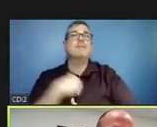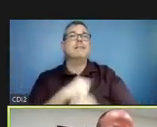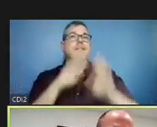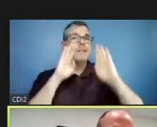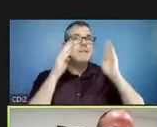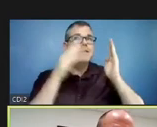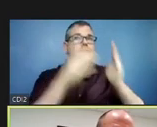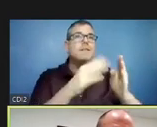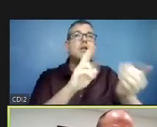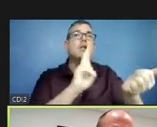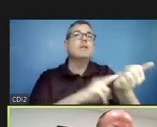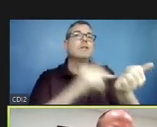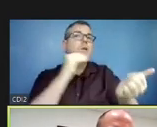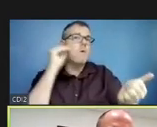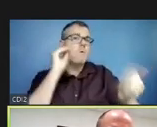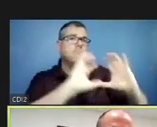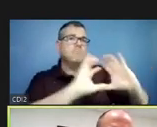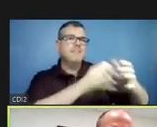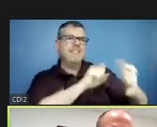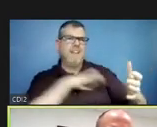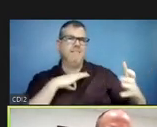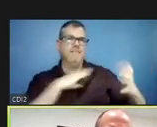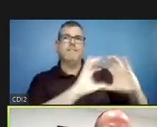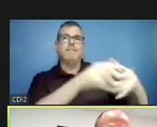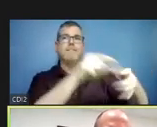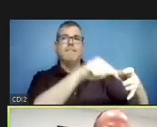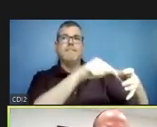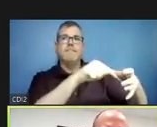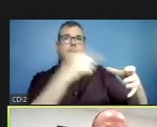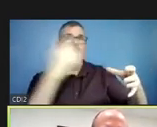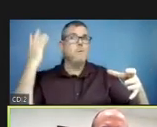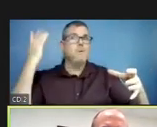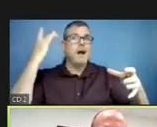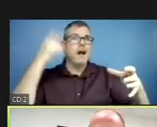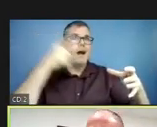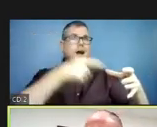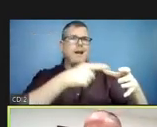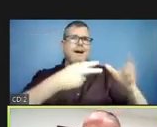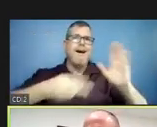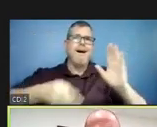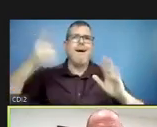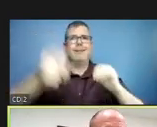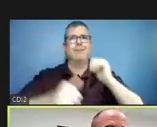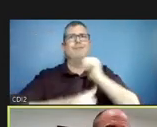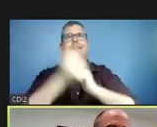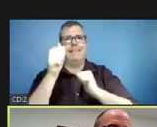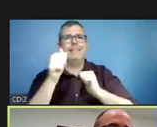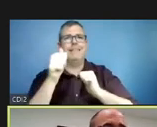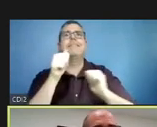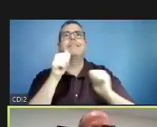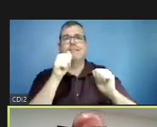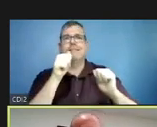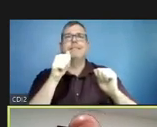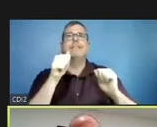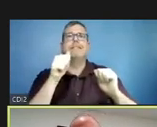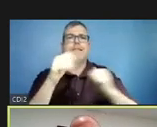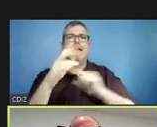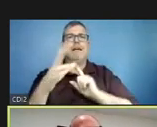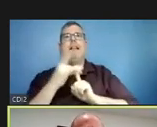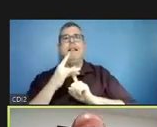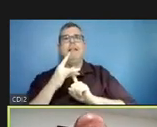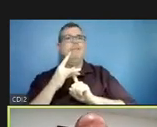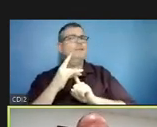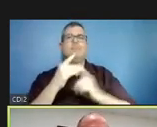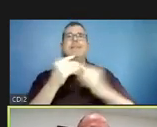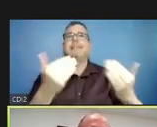that the skilled nursing facilities were really at the highest risk of infection and worse. So we wanted to basically cocoon them